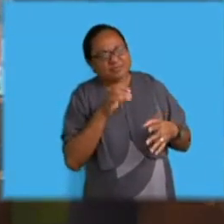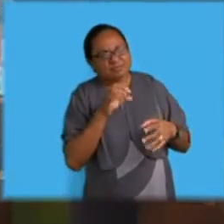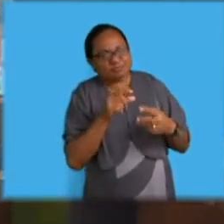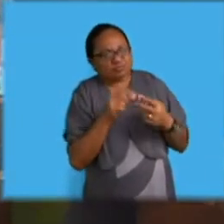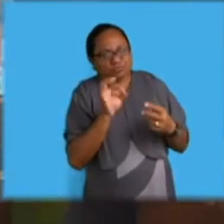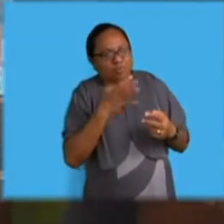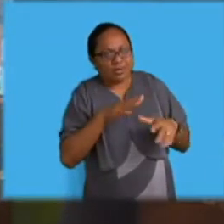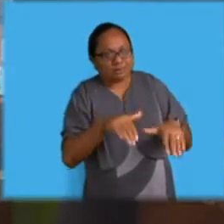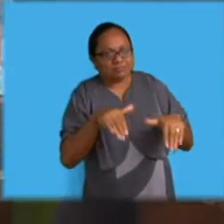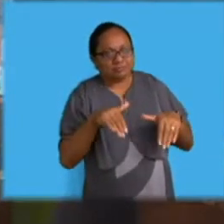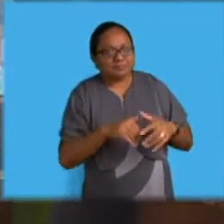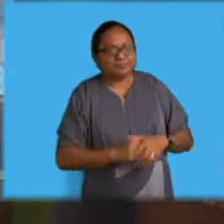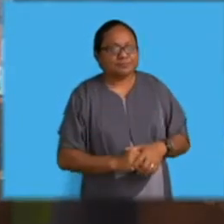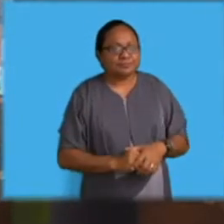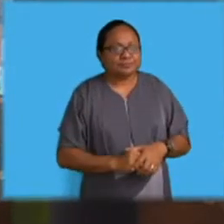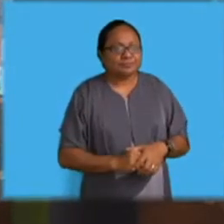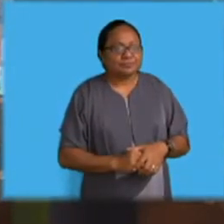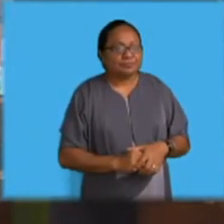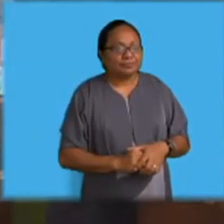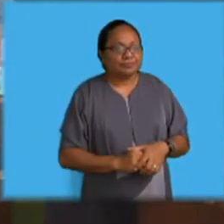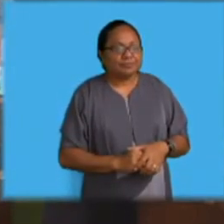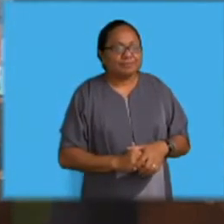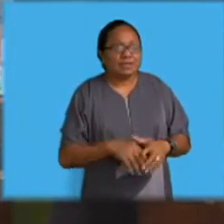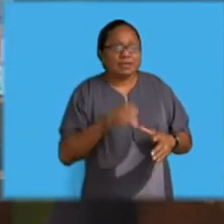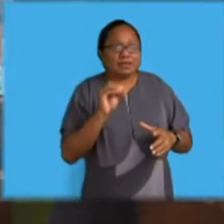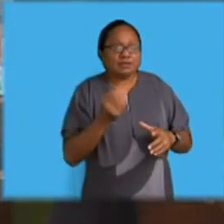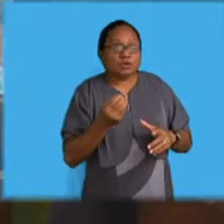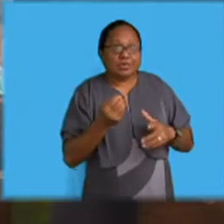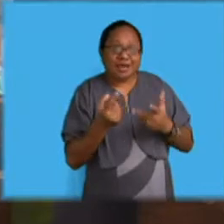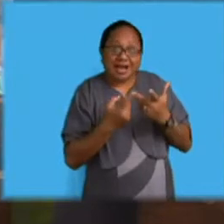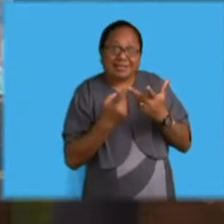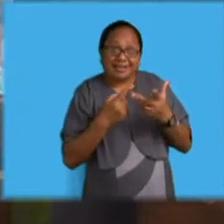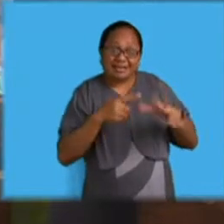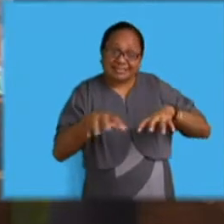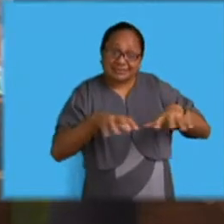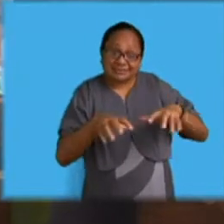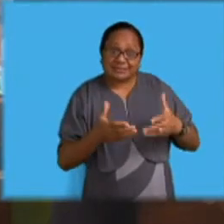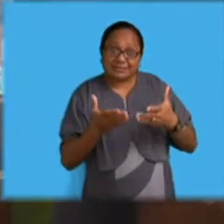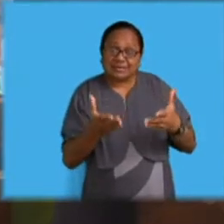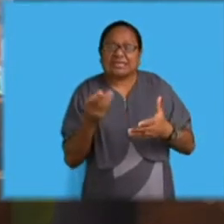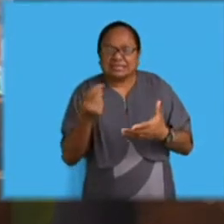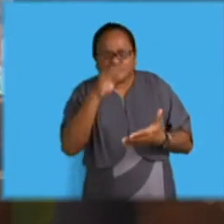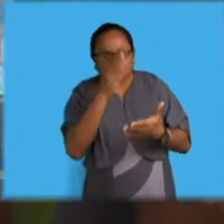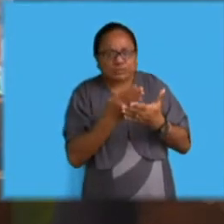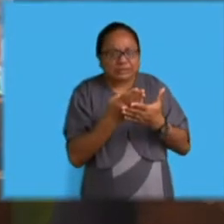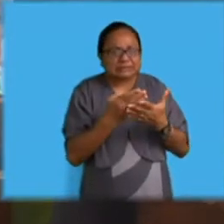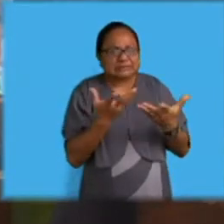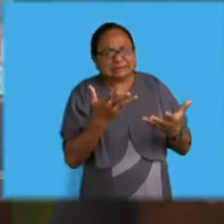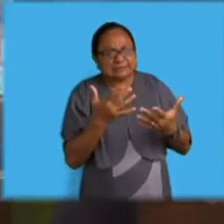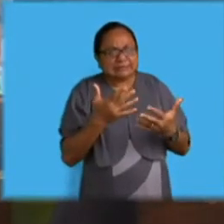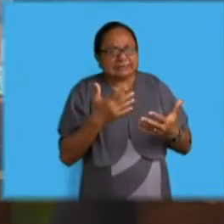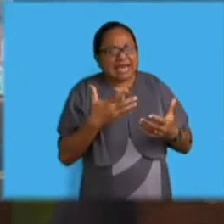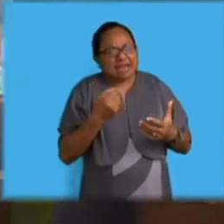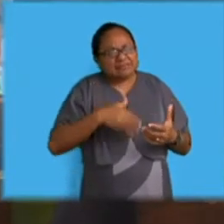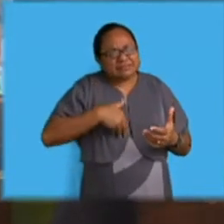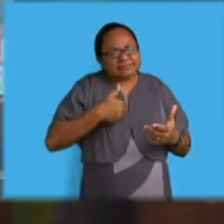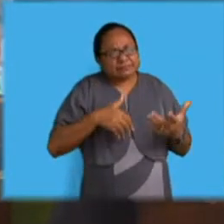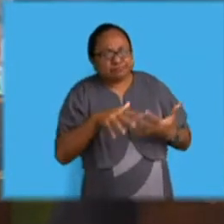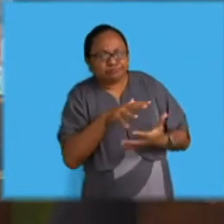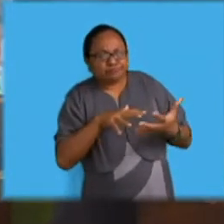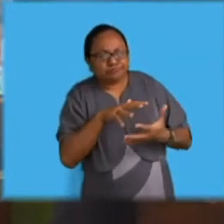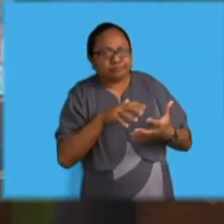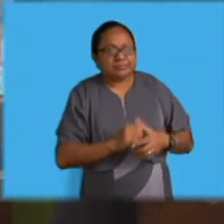Honourable Deputy Speaker, implementation of the extracurricular activity in schools has received mixed responses from students, teachers, parents and stakeholders